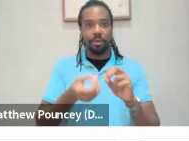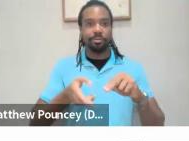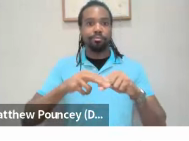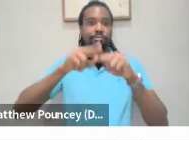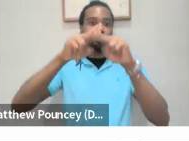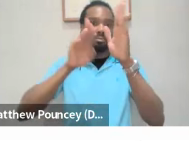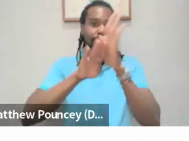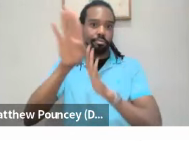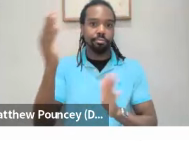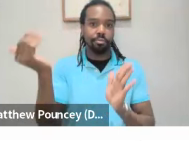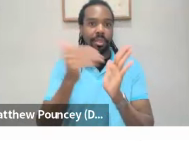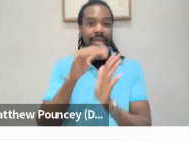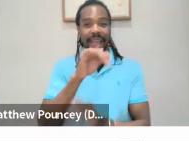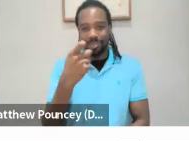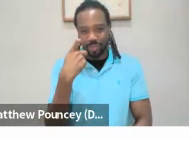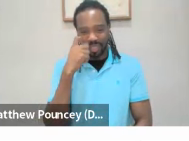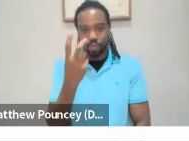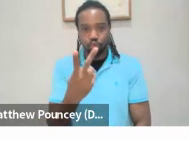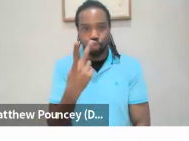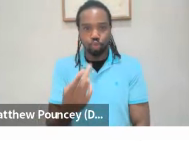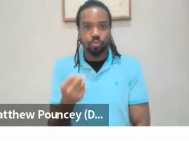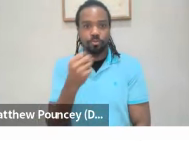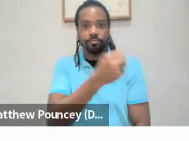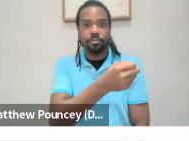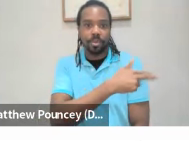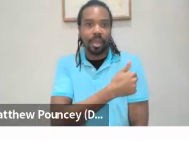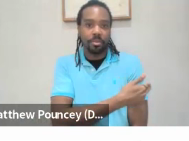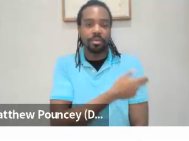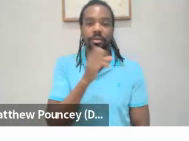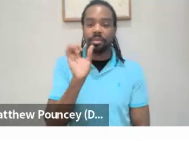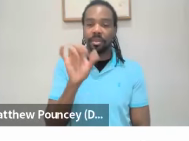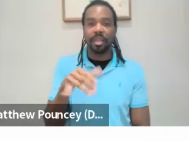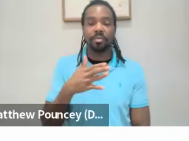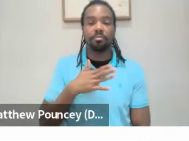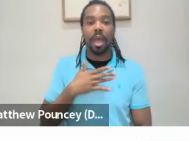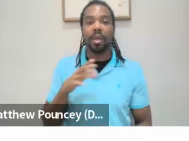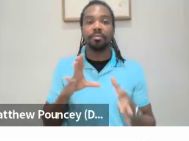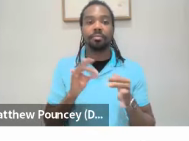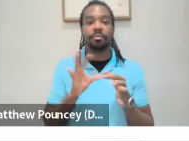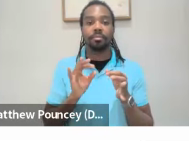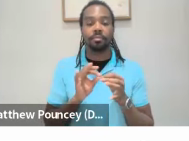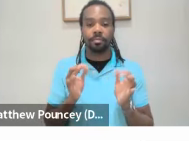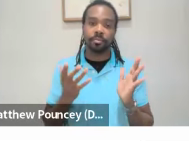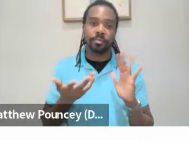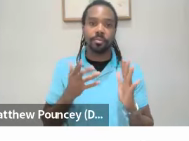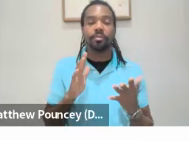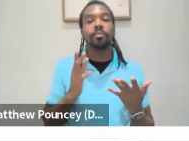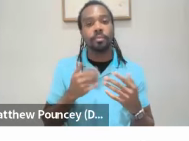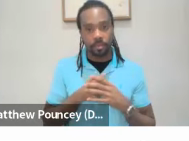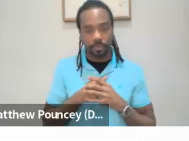2 hospitalizations. So it's a nice segue. And we were very happy to hear